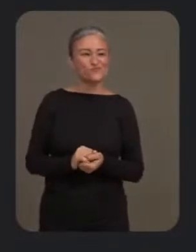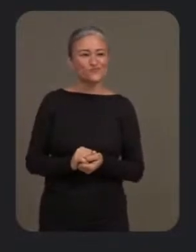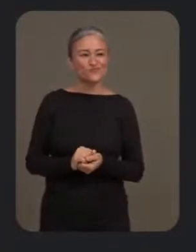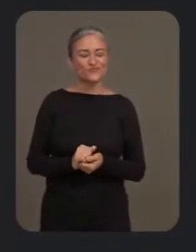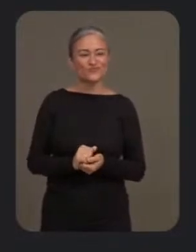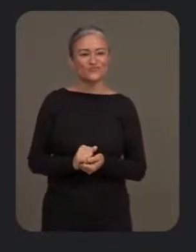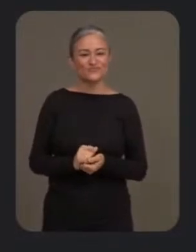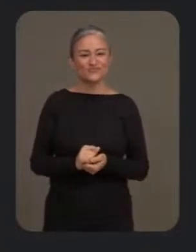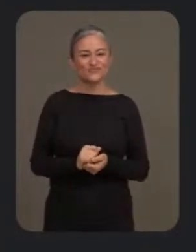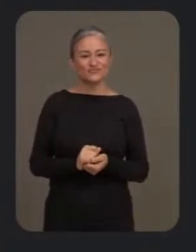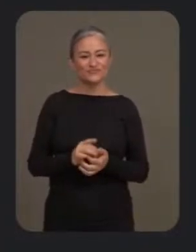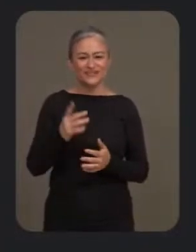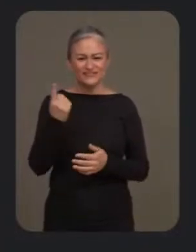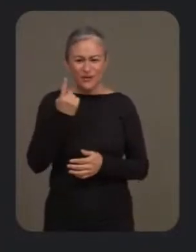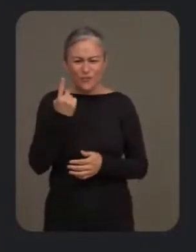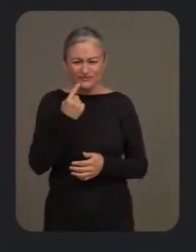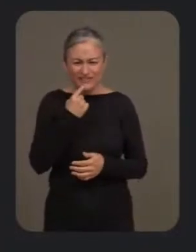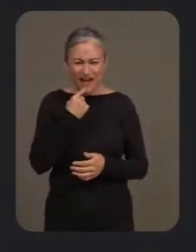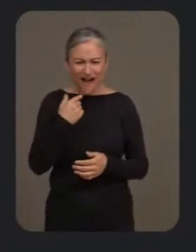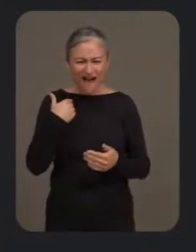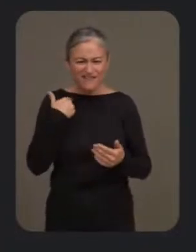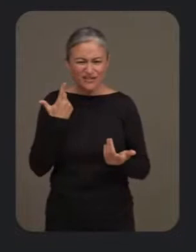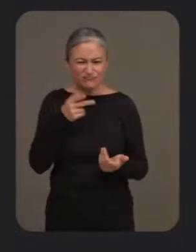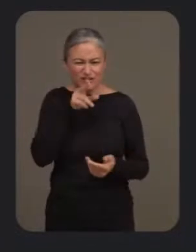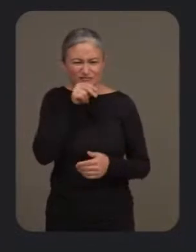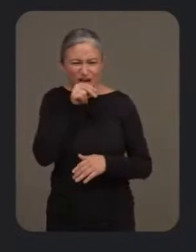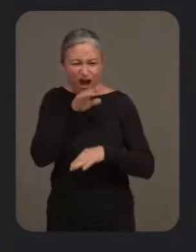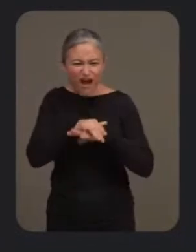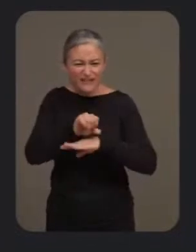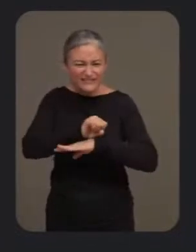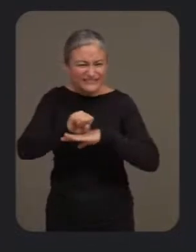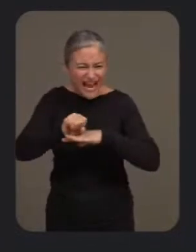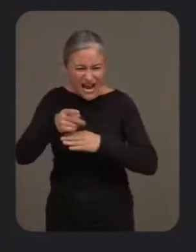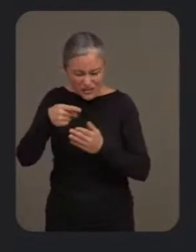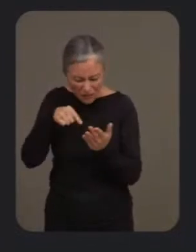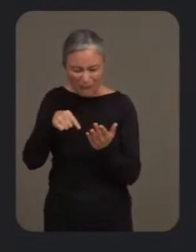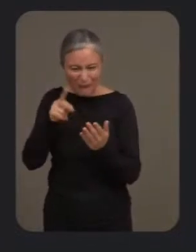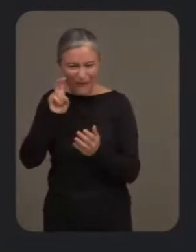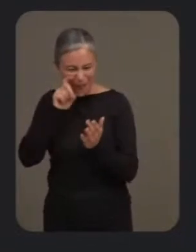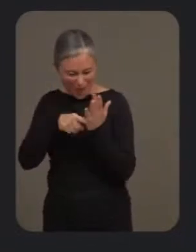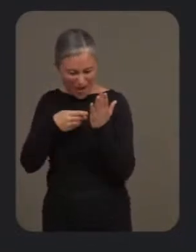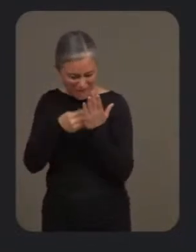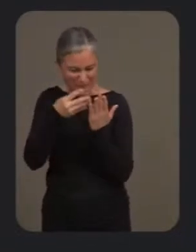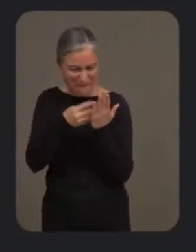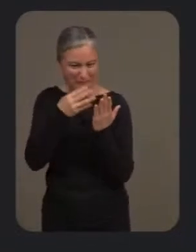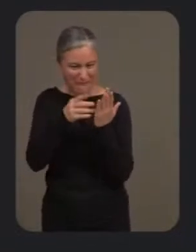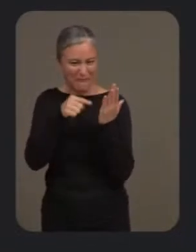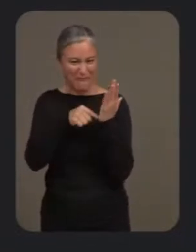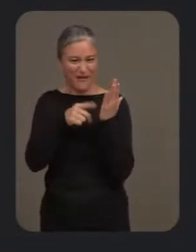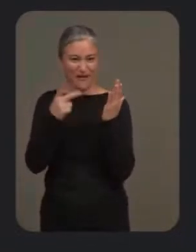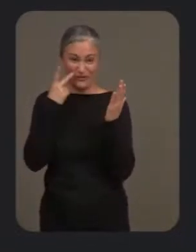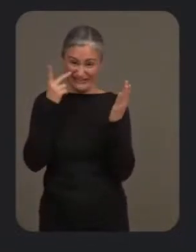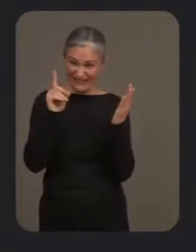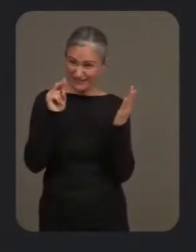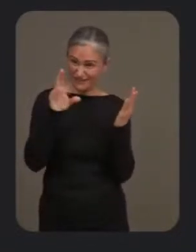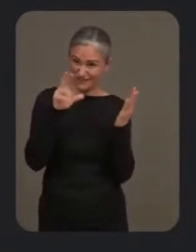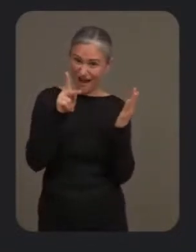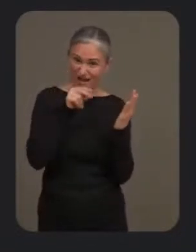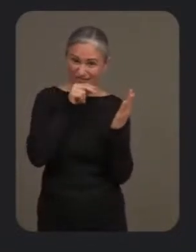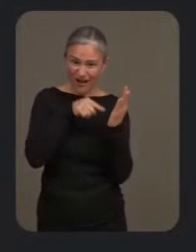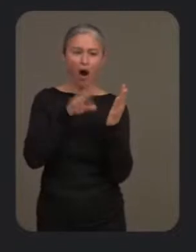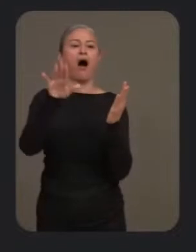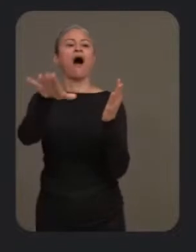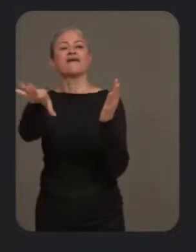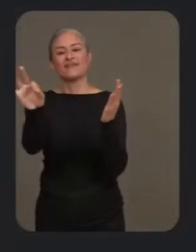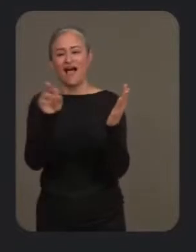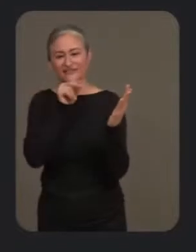Somebody said there was a duck on stage earlier, so let's go find a duck. Hello, duck. Where's the duck? Can anyone see a duck? Where's the duck gone? There's a duck. All